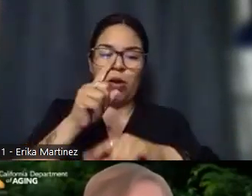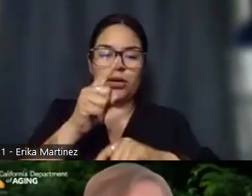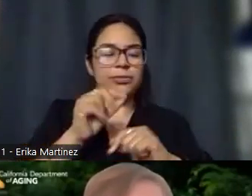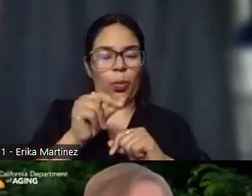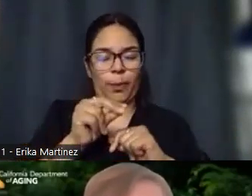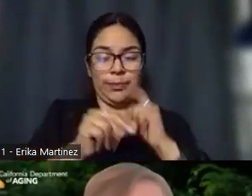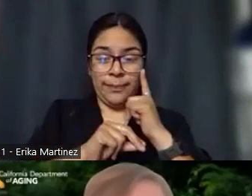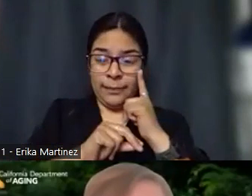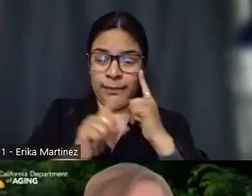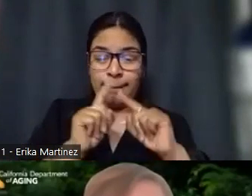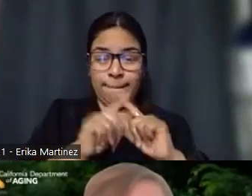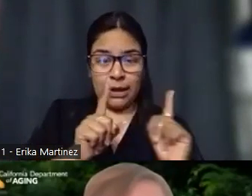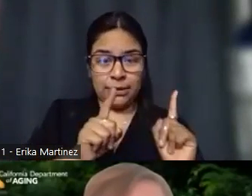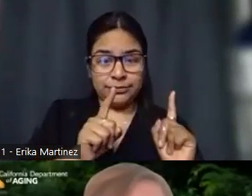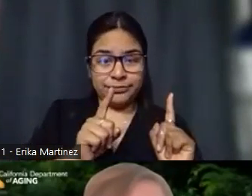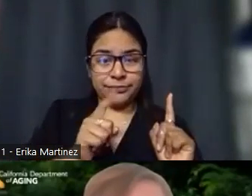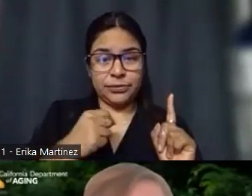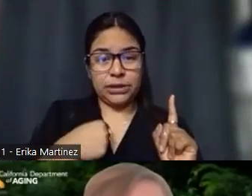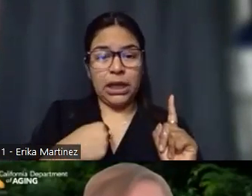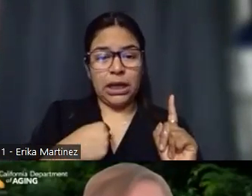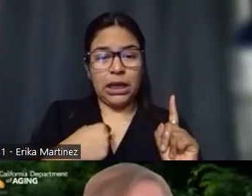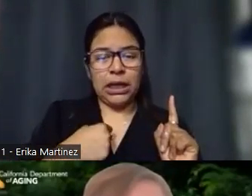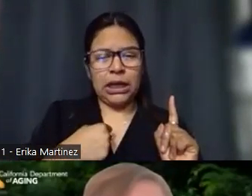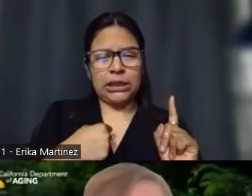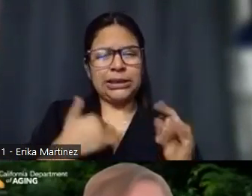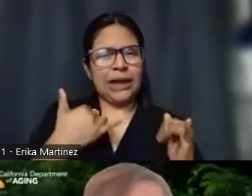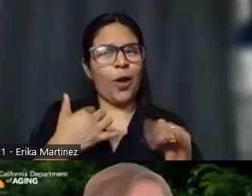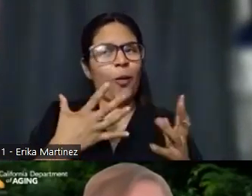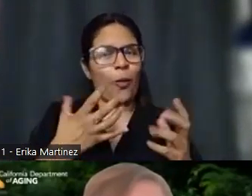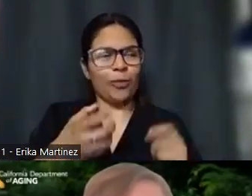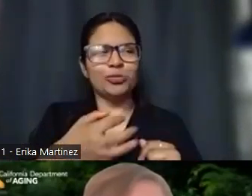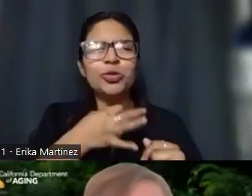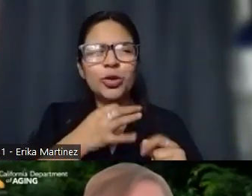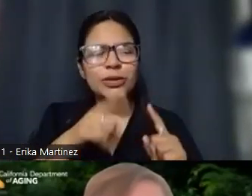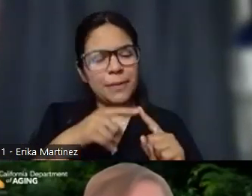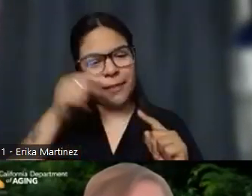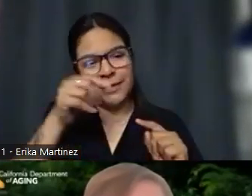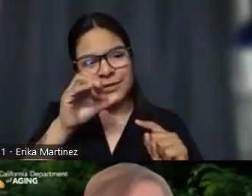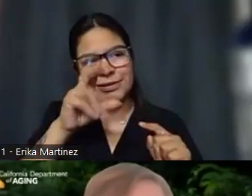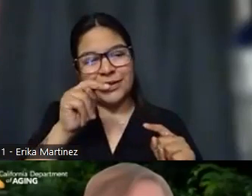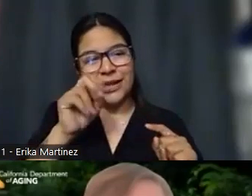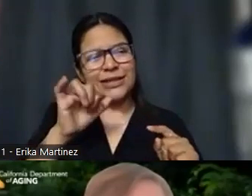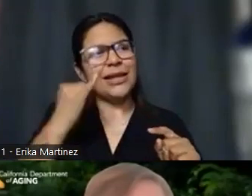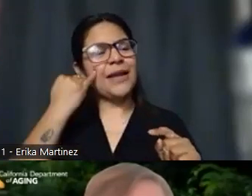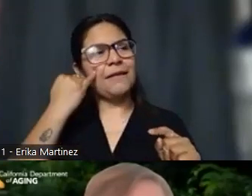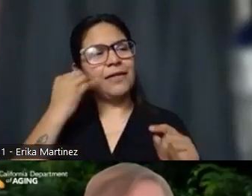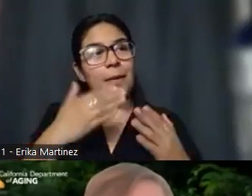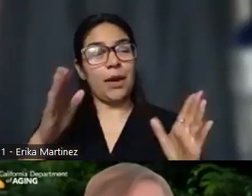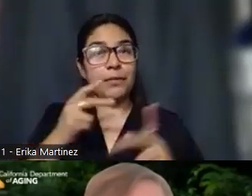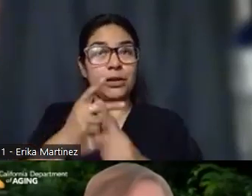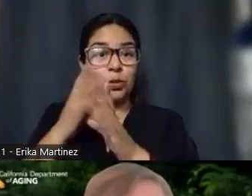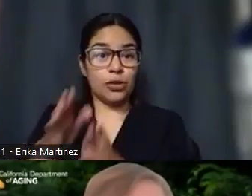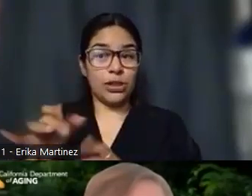I would be curious if, in this case, if, I don't know, the public guardian had conservatorship